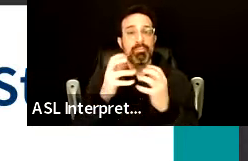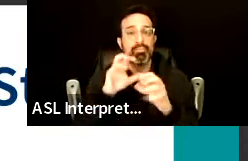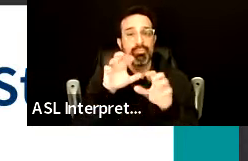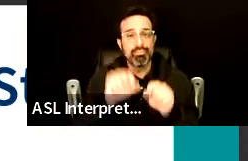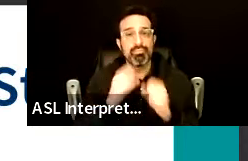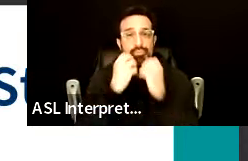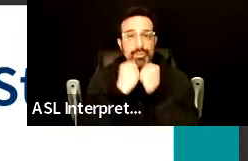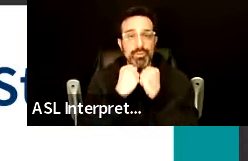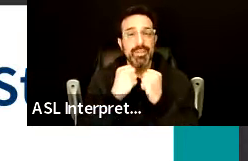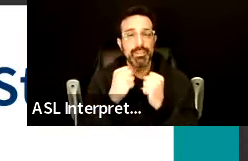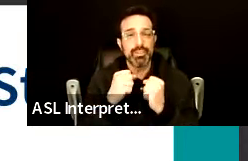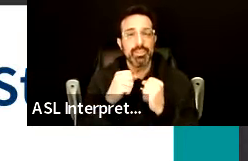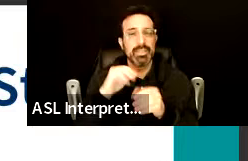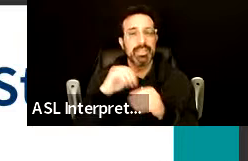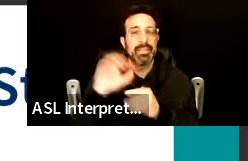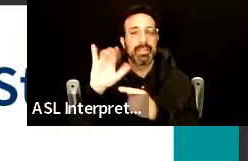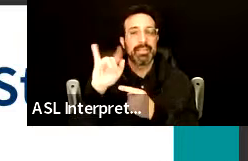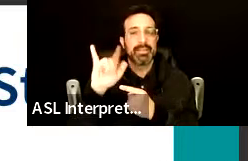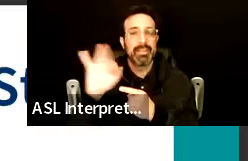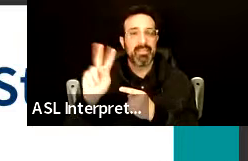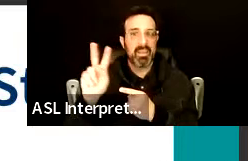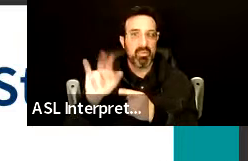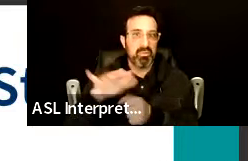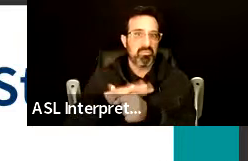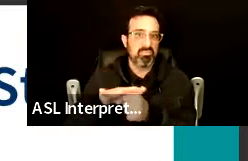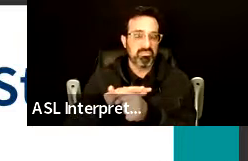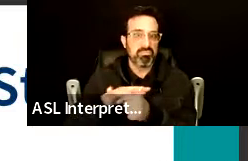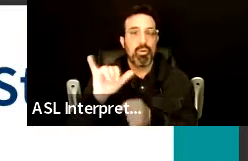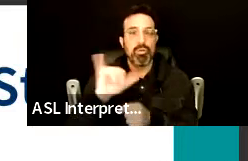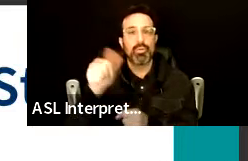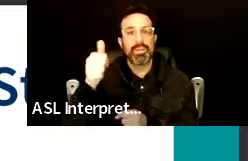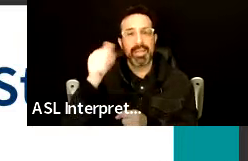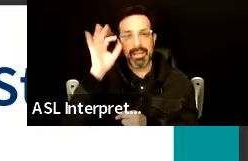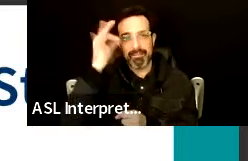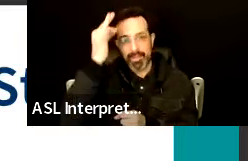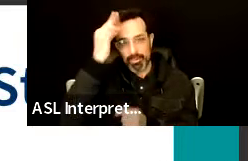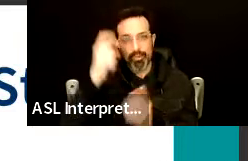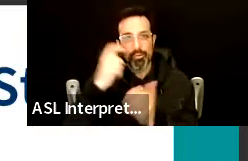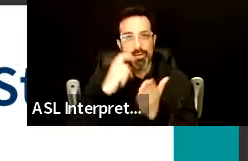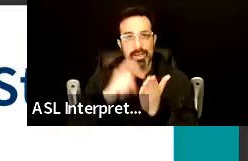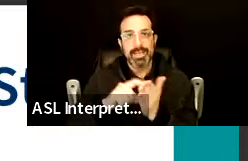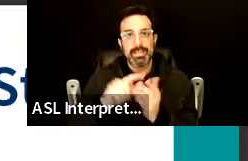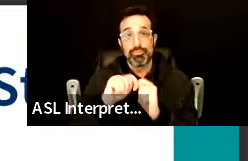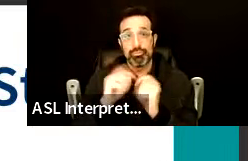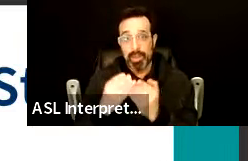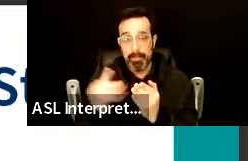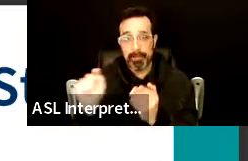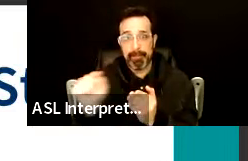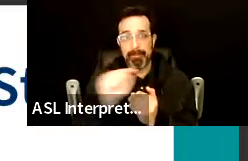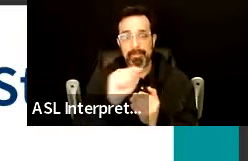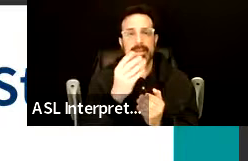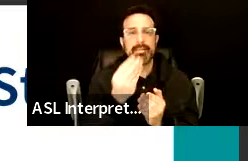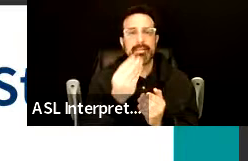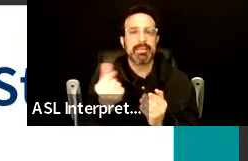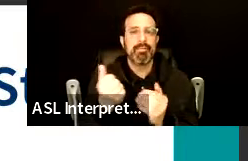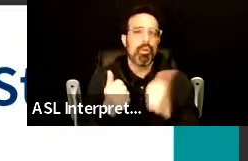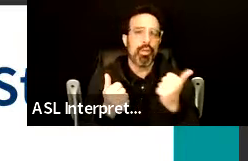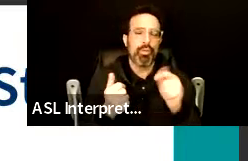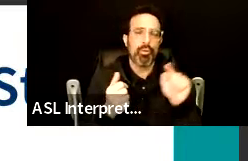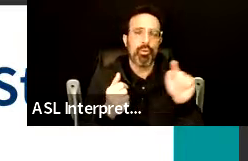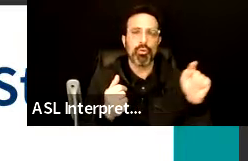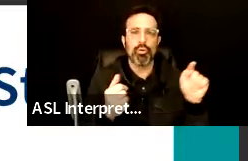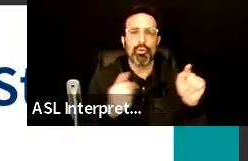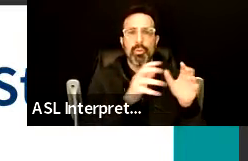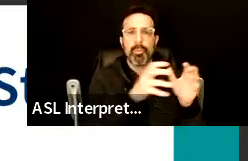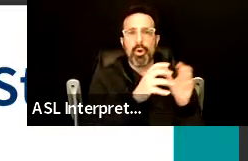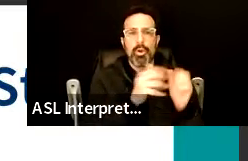City of Vancouver, in that vicinity. Of course, our 10 federally recognized tribes and several other